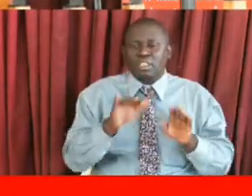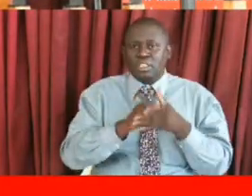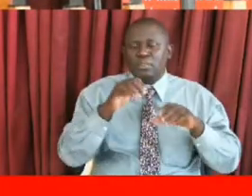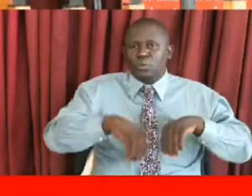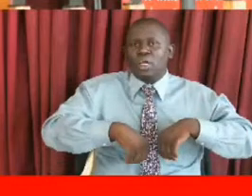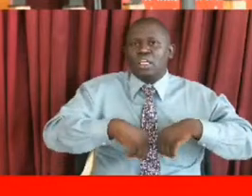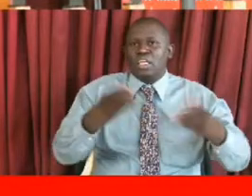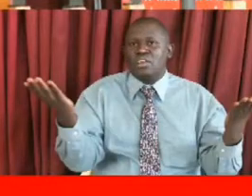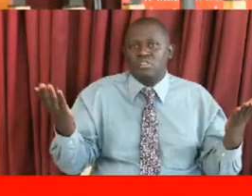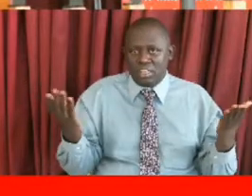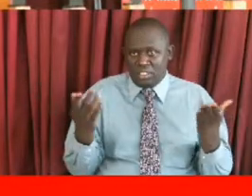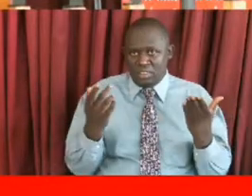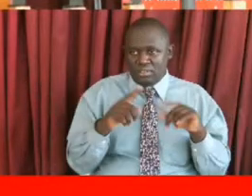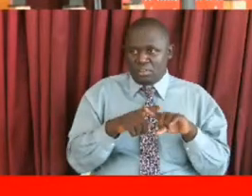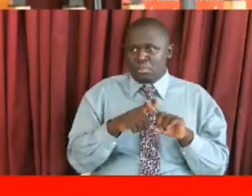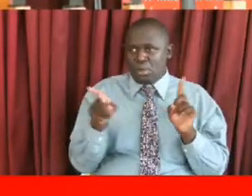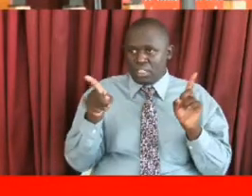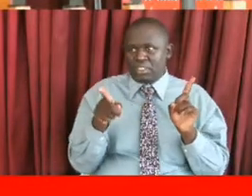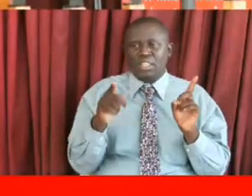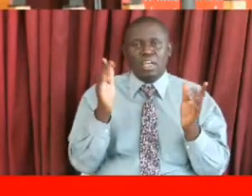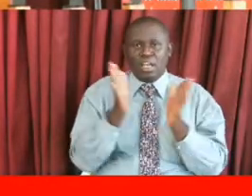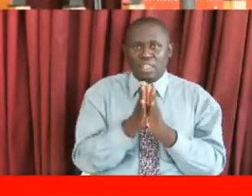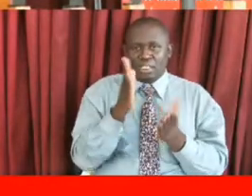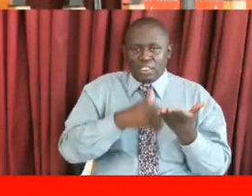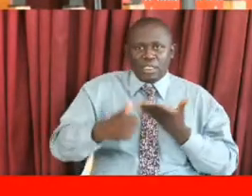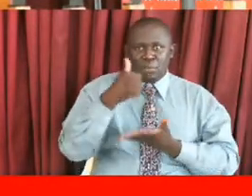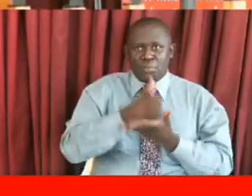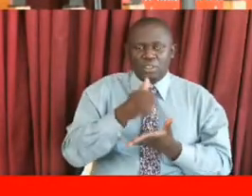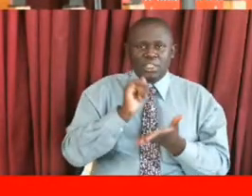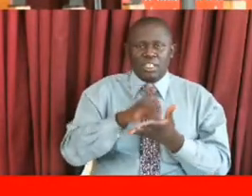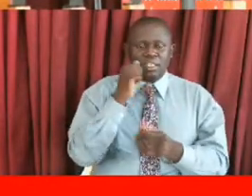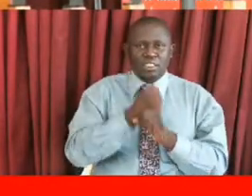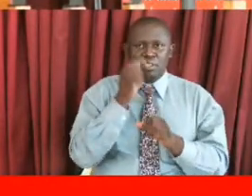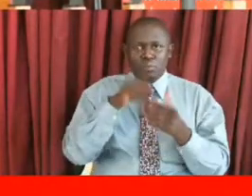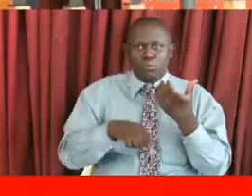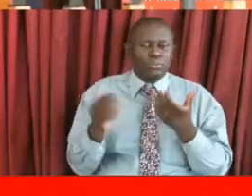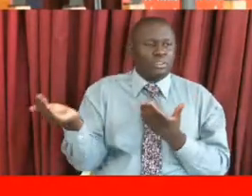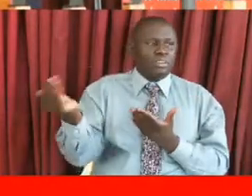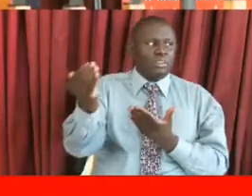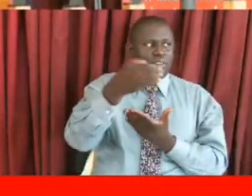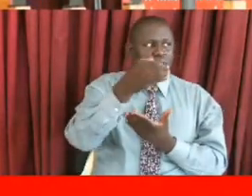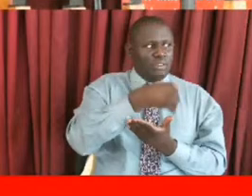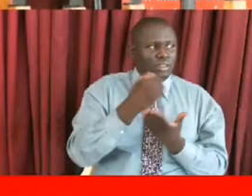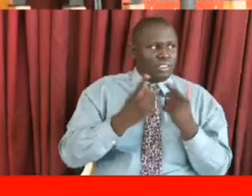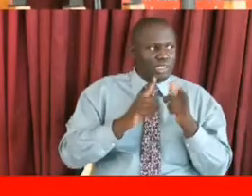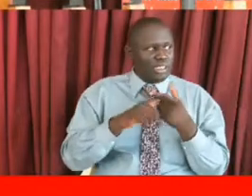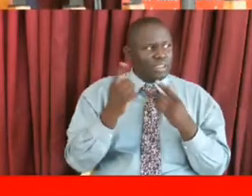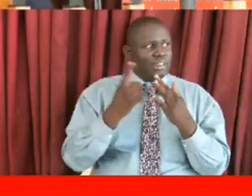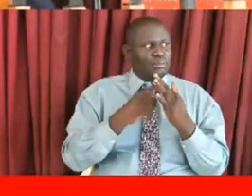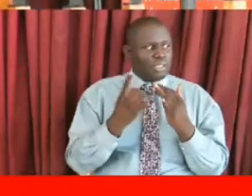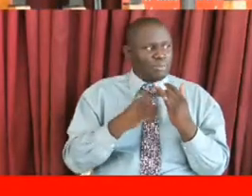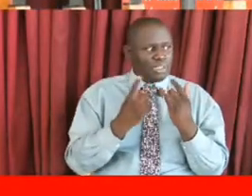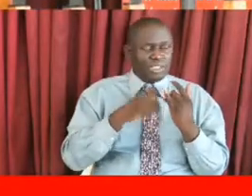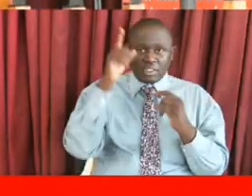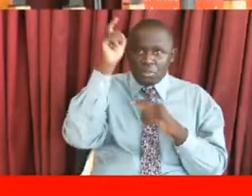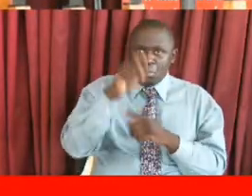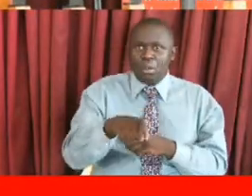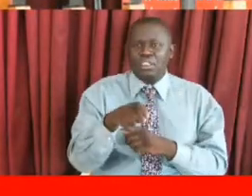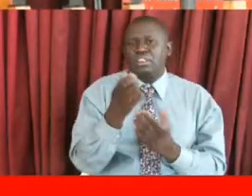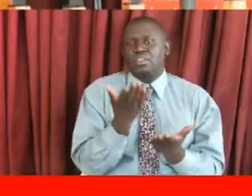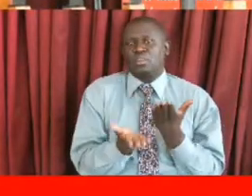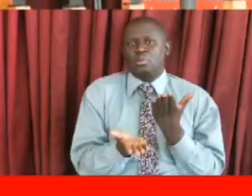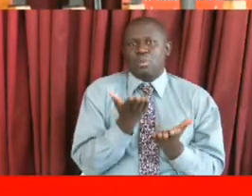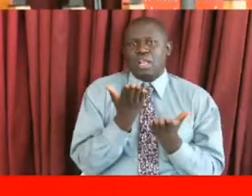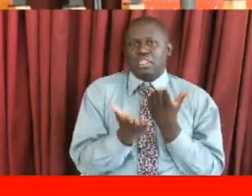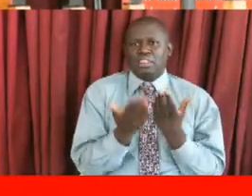delivered versus the amens that he collected the mathematics must balance have